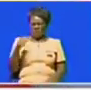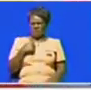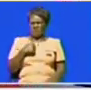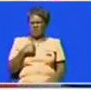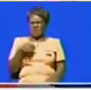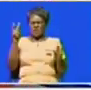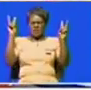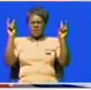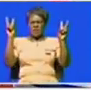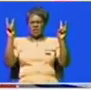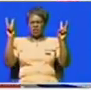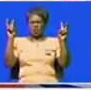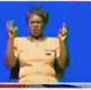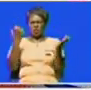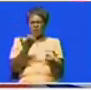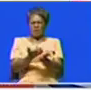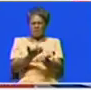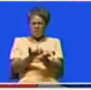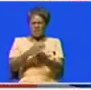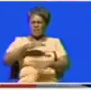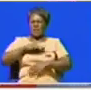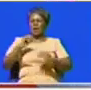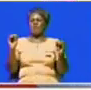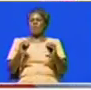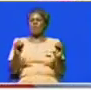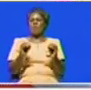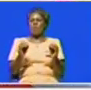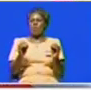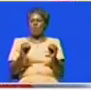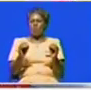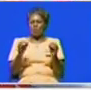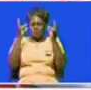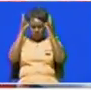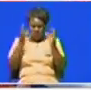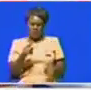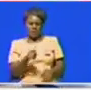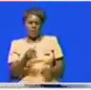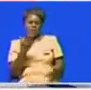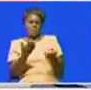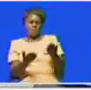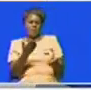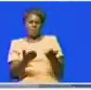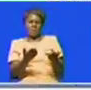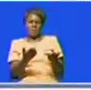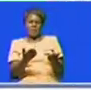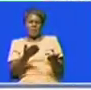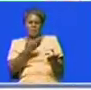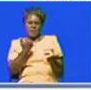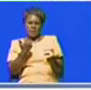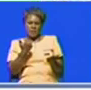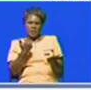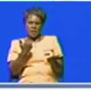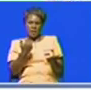the issues were not substantive enough to be able to come up with that ruling, that maybe the better route should have been, let